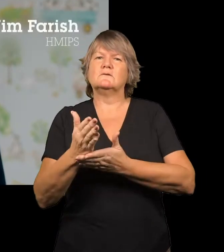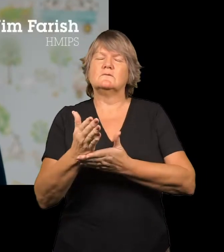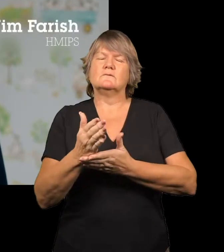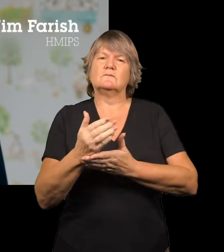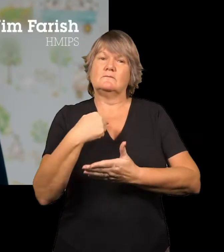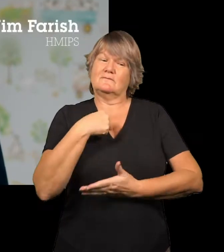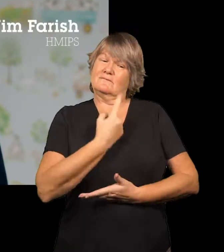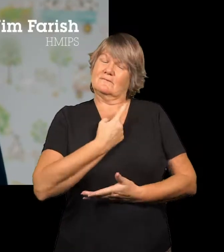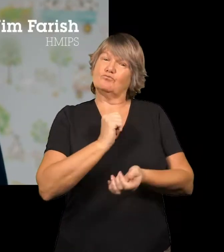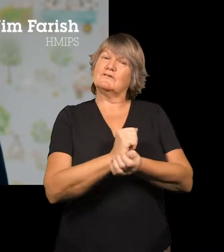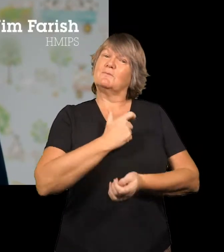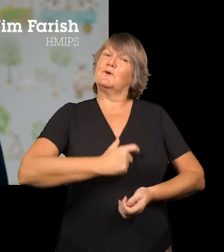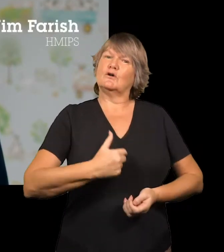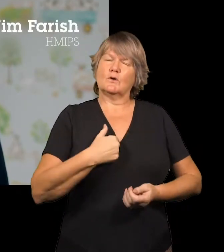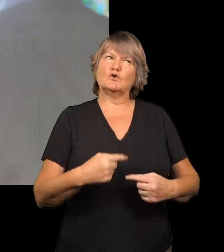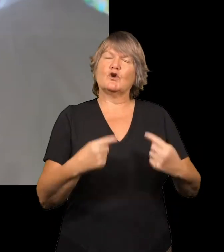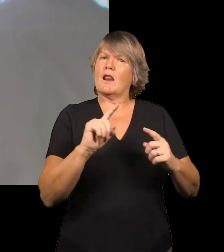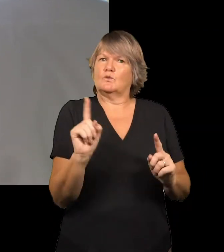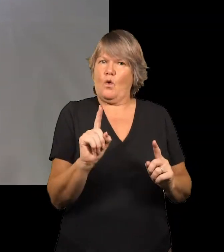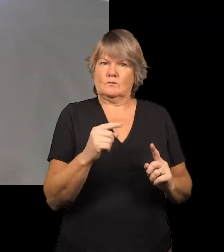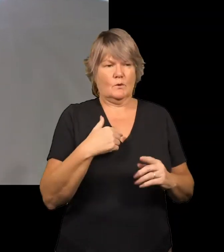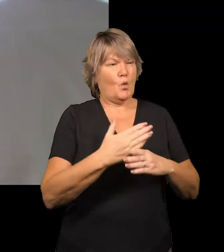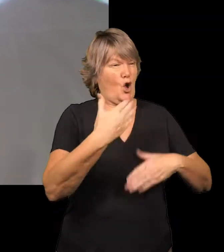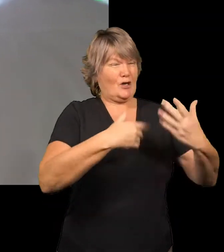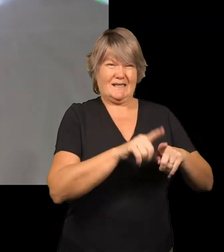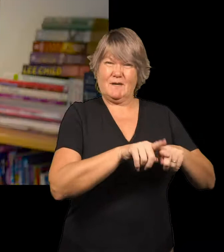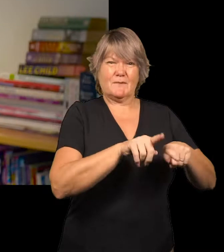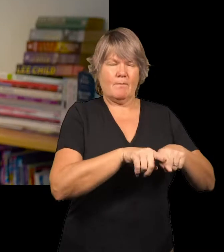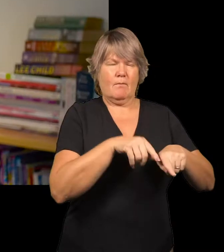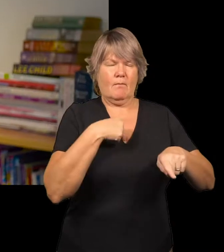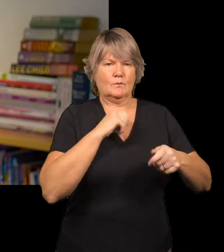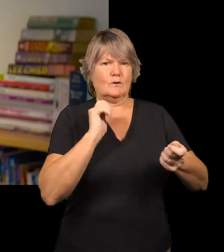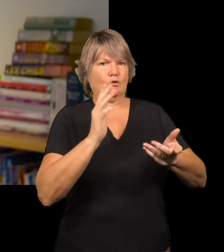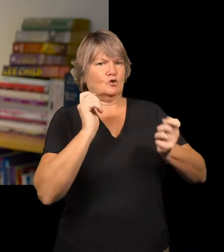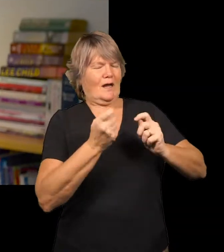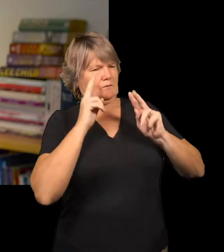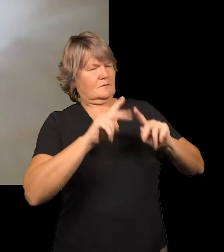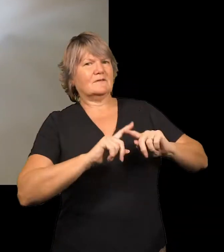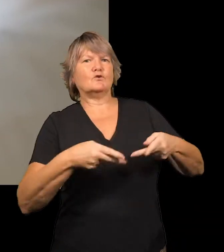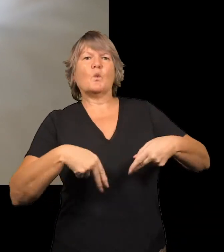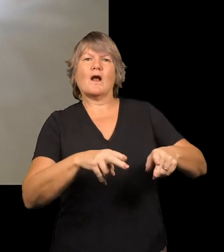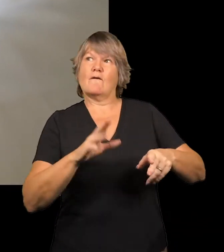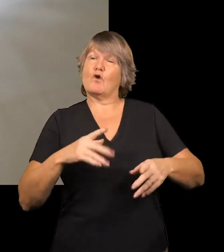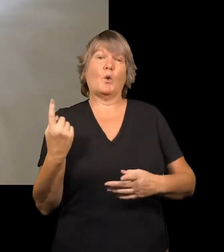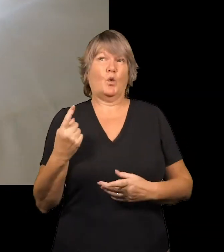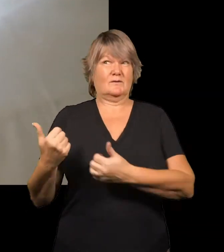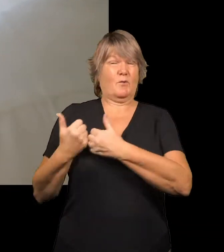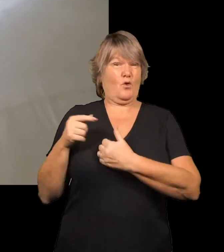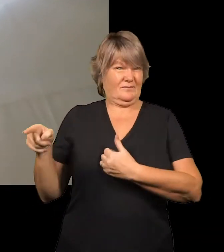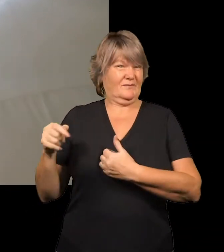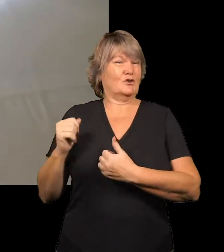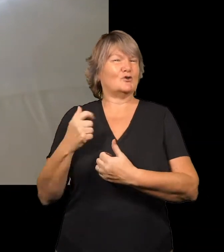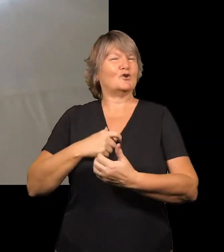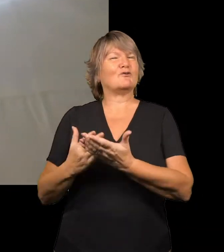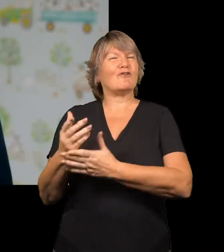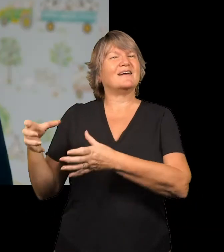person, was to take the step back and look at the environment that I was used to working in a different manner. And the support from the Scottish